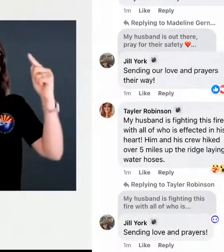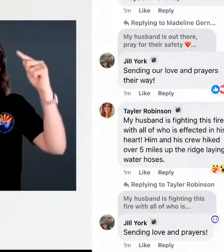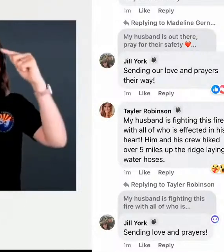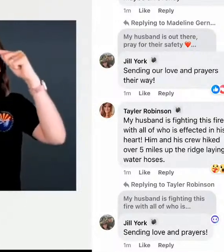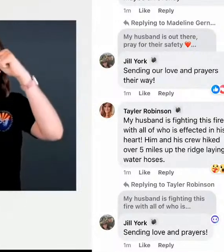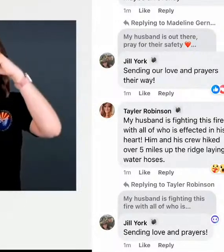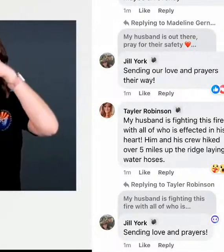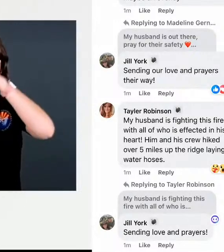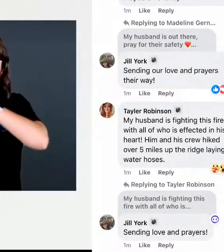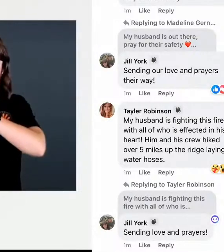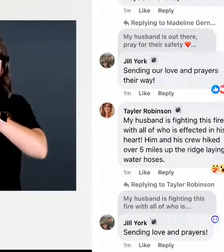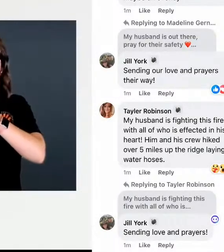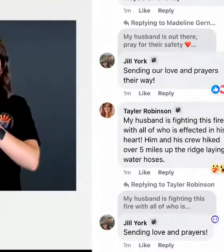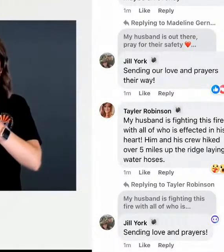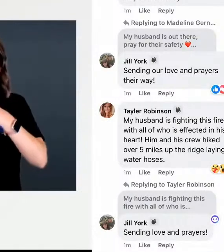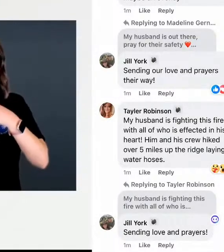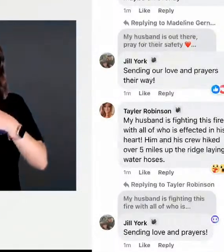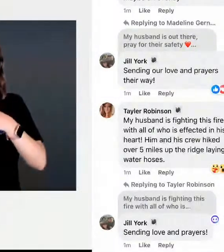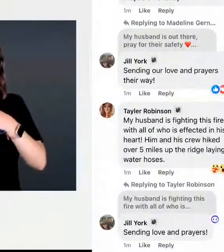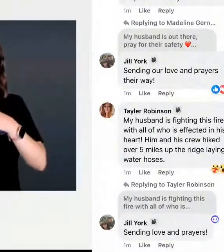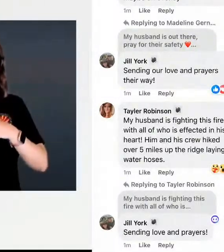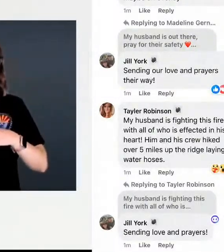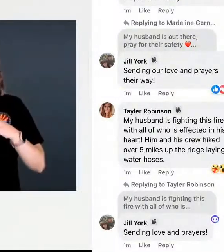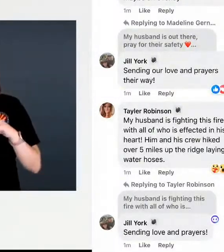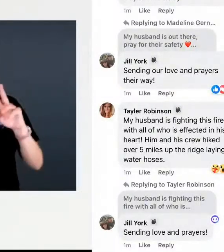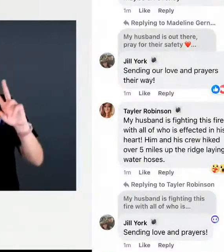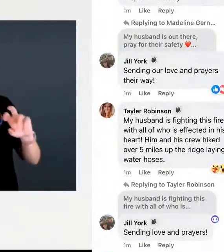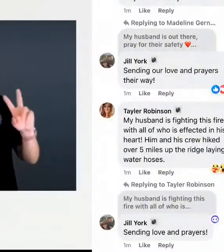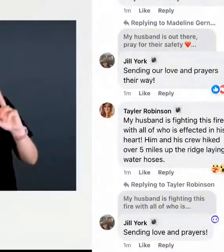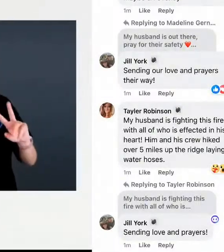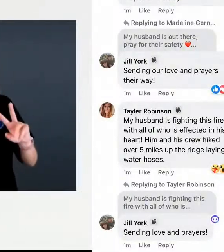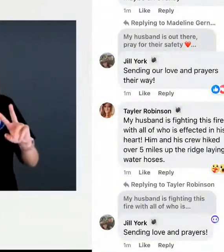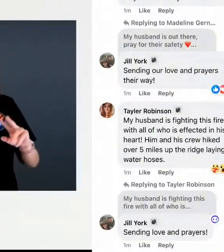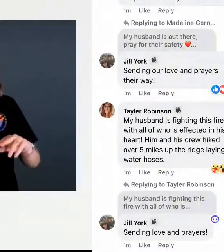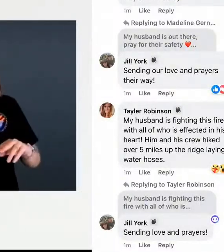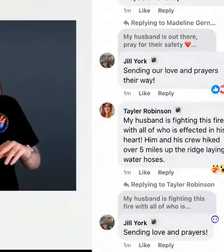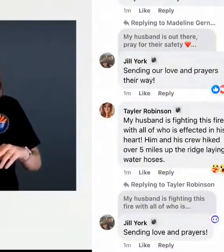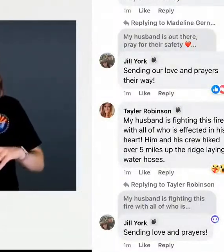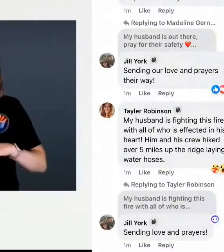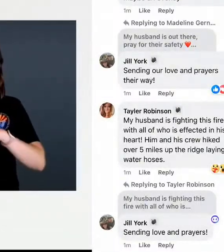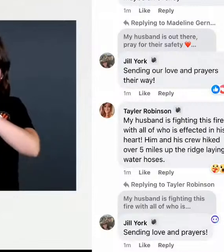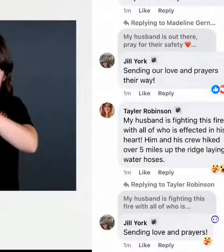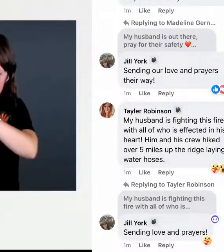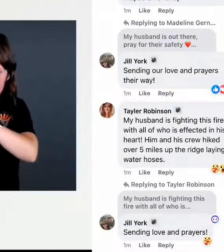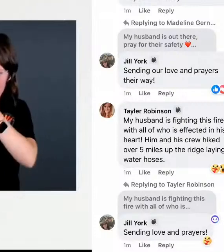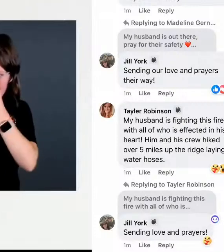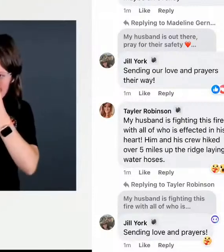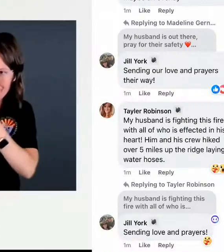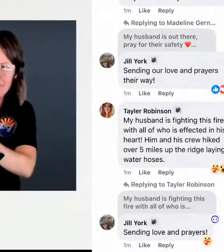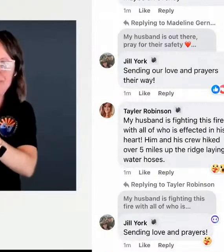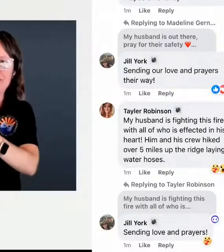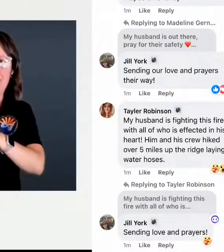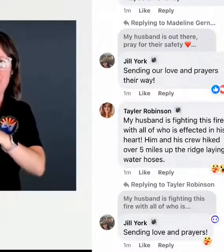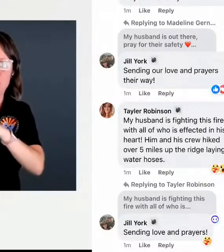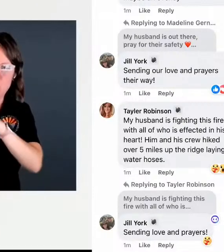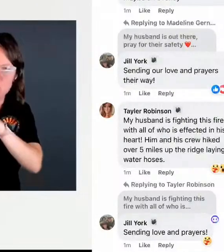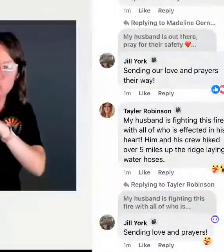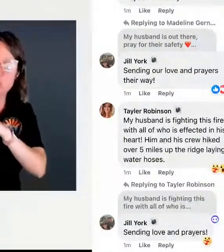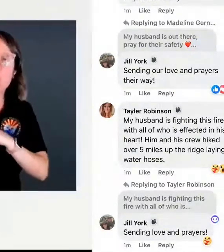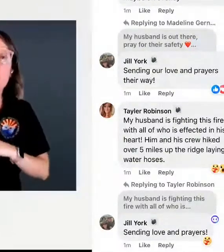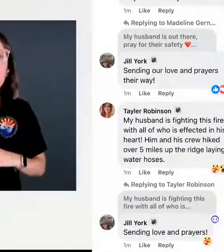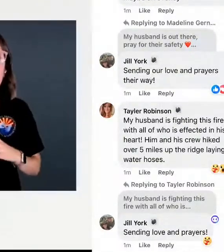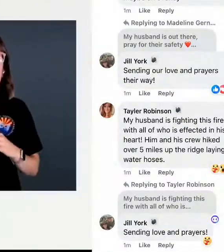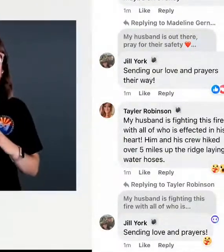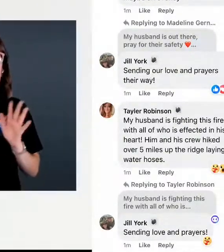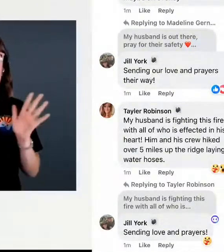and a half ahead of itself. So it was our decision. We had a wind driven fire that we saw could